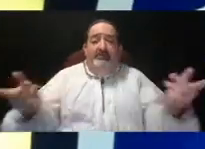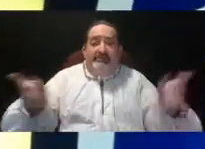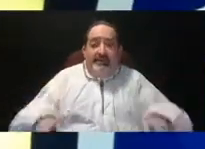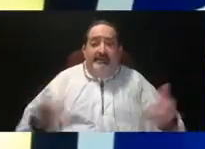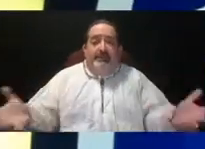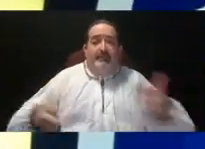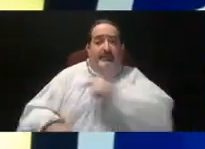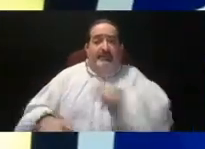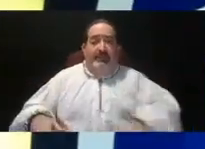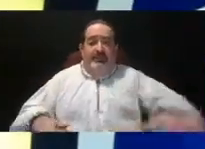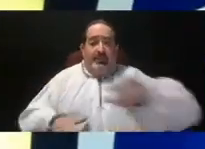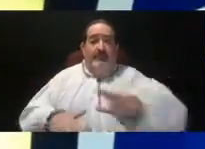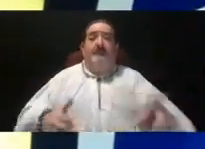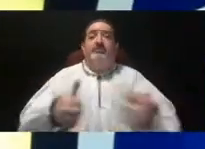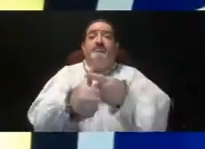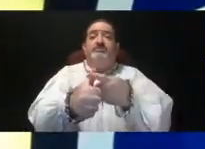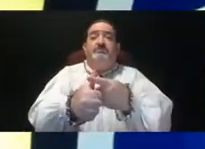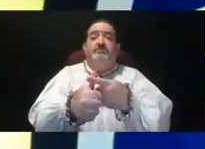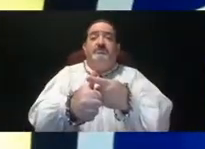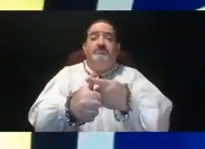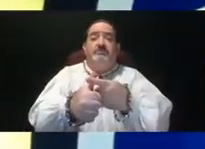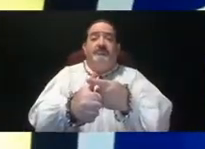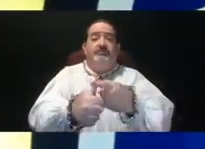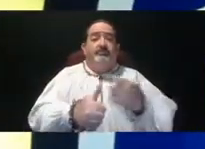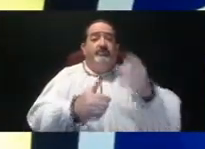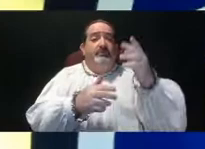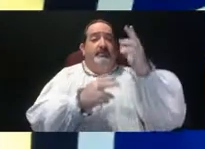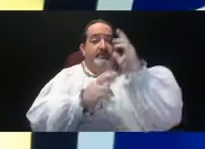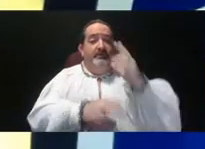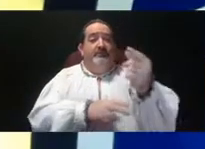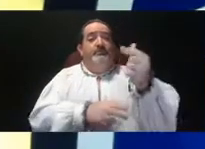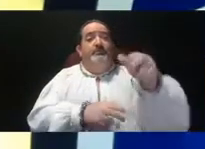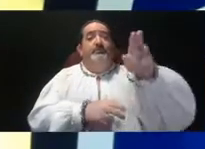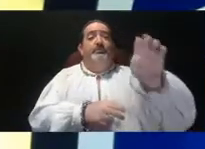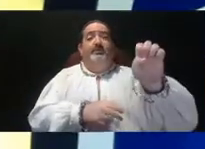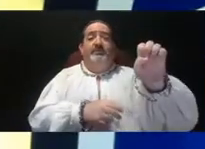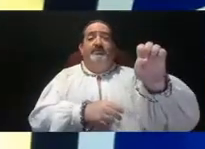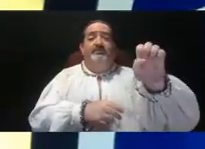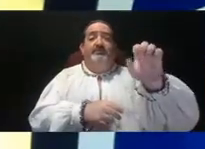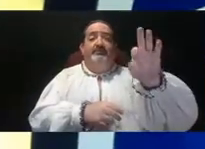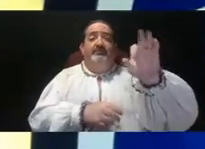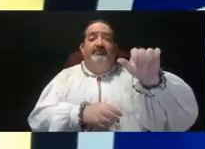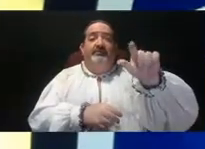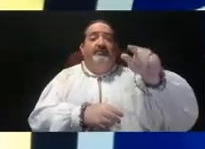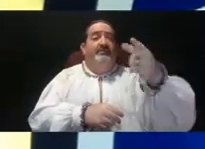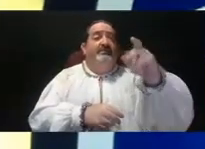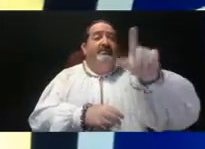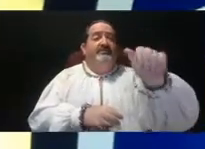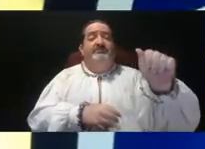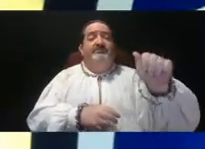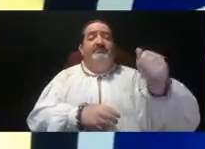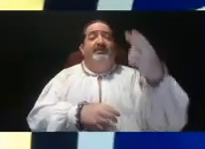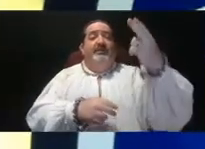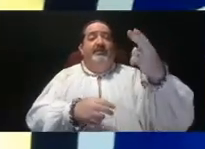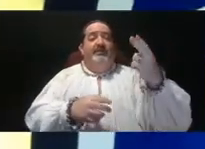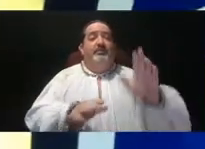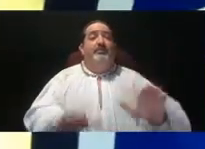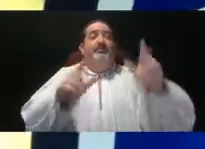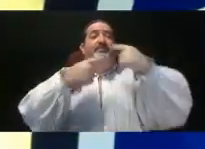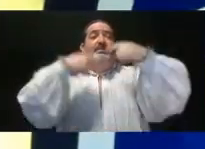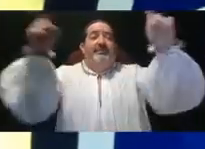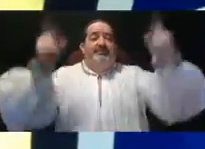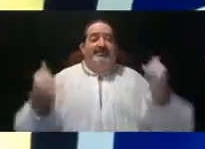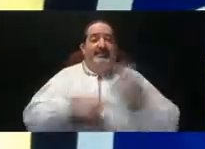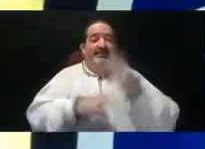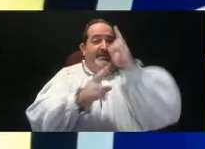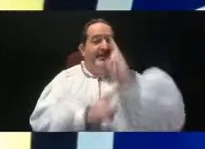kingdom. First and foremost, to Her Grace Faiza, special announcement directly to you. Today I honor you in